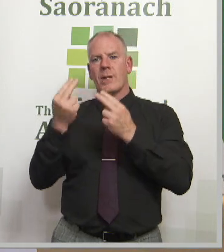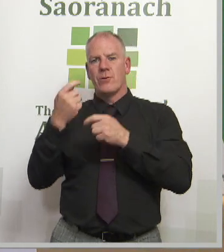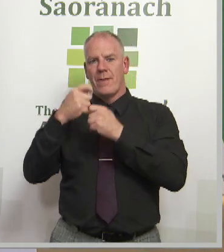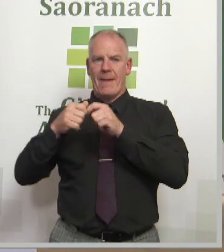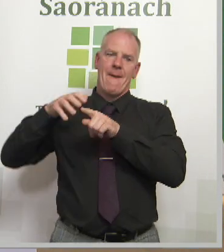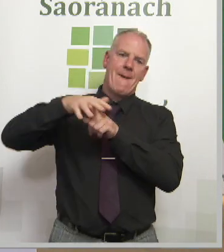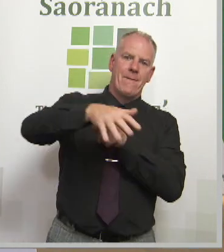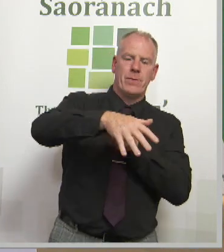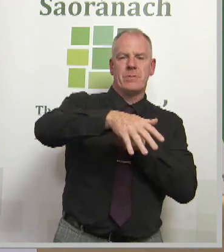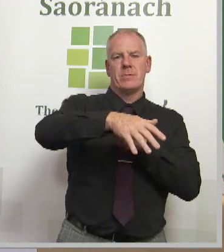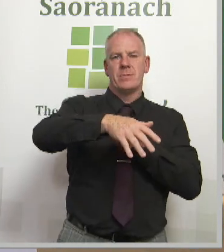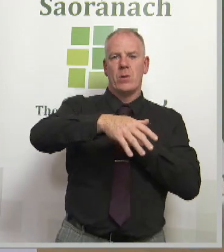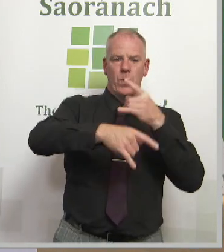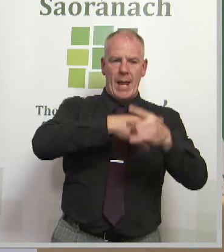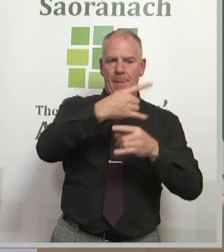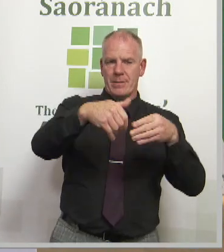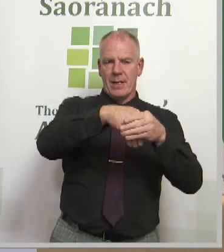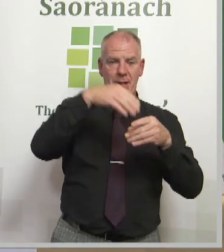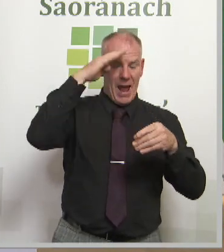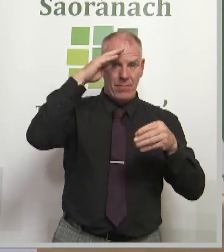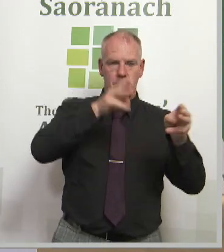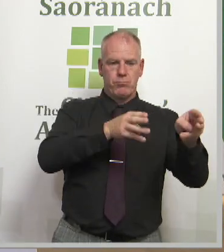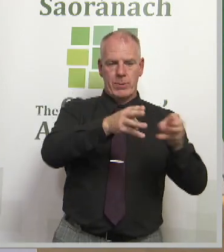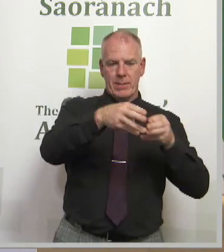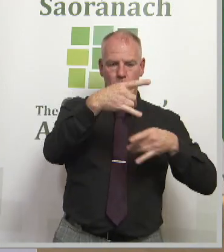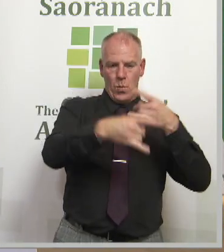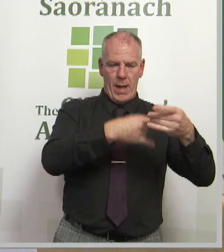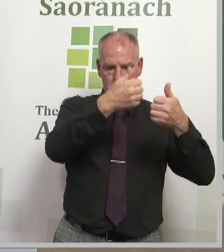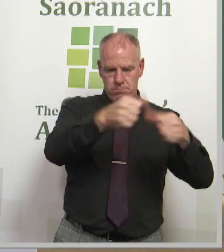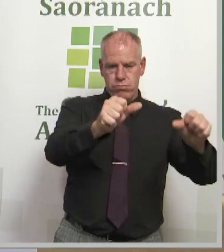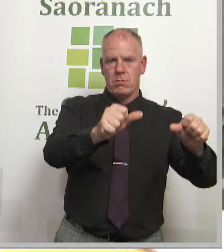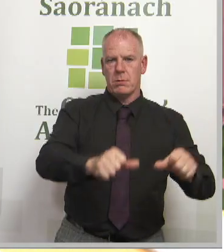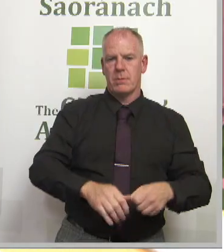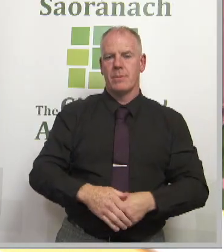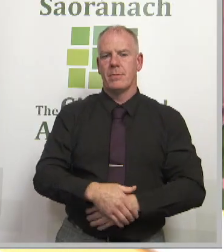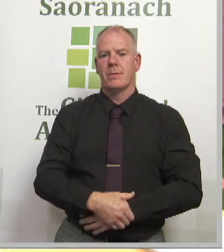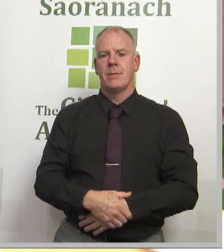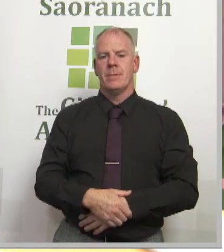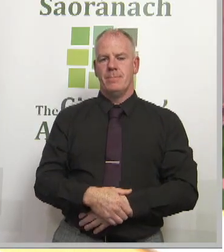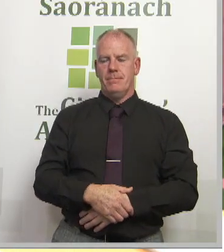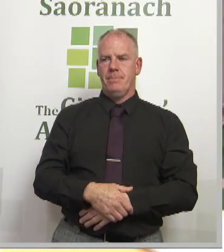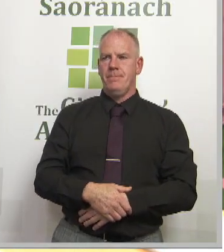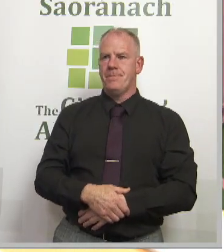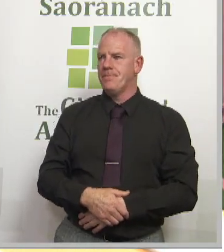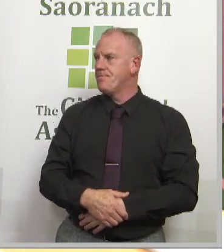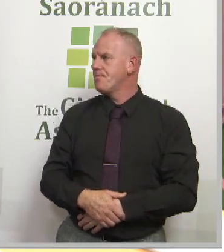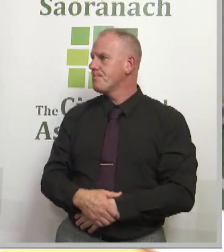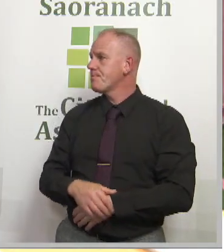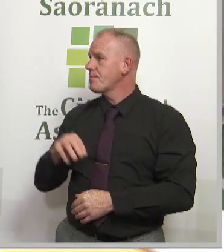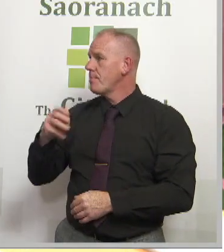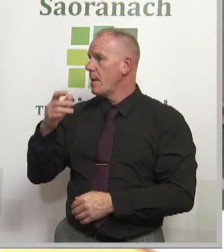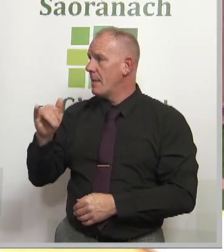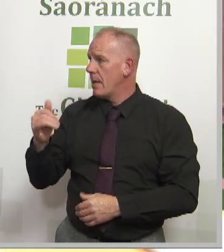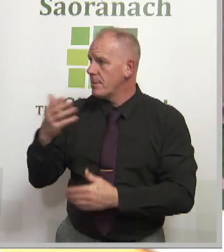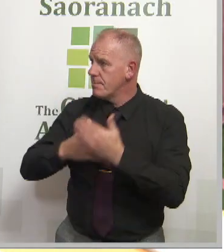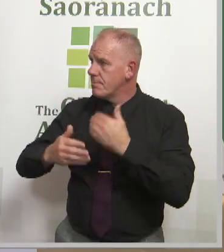here in Ireland into something practical that delivers. Thanks, Michal. Thanks, Michal. Mary, did you want to come in